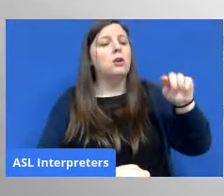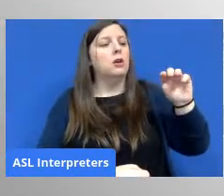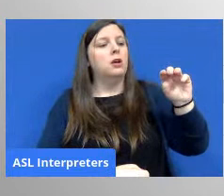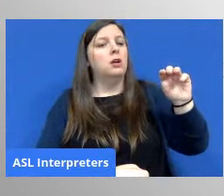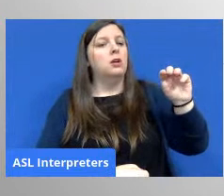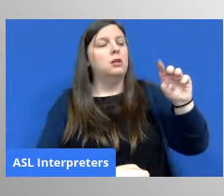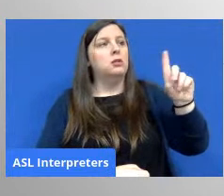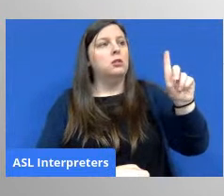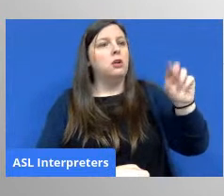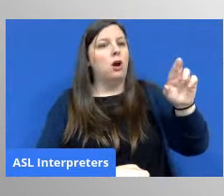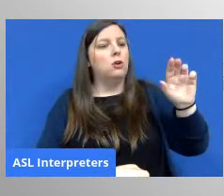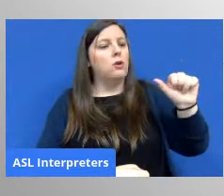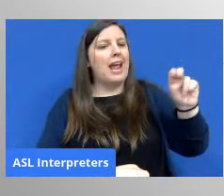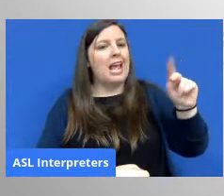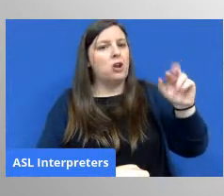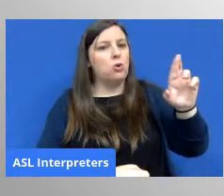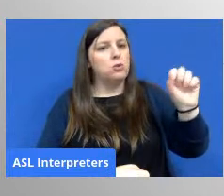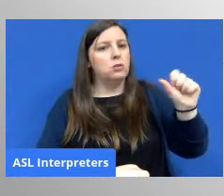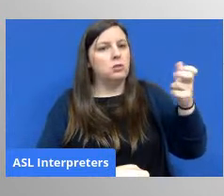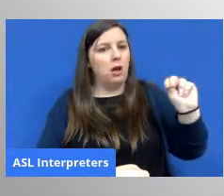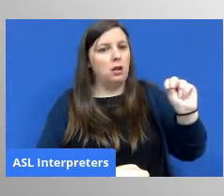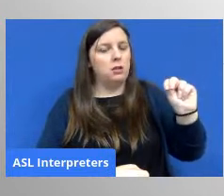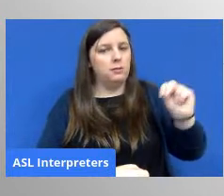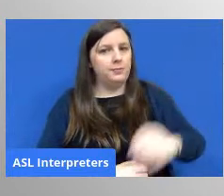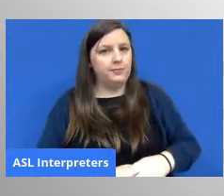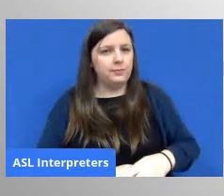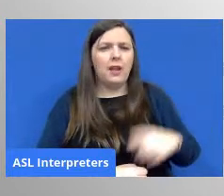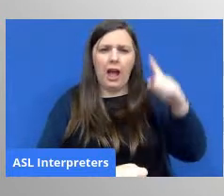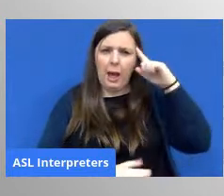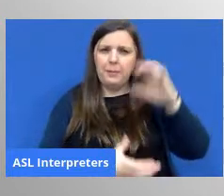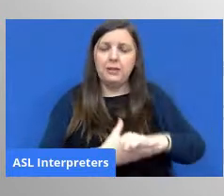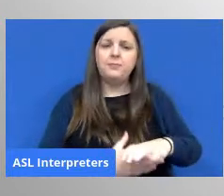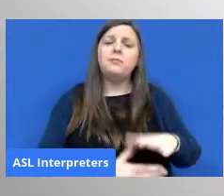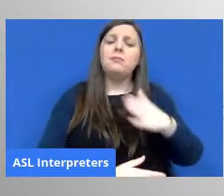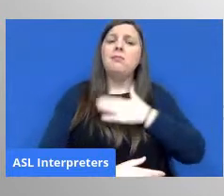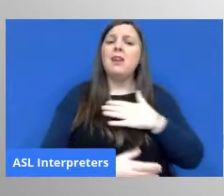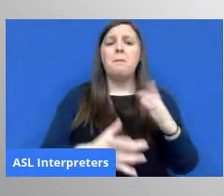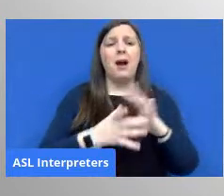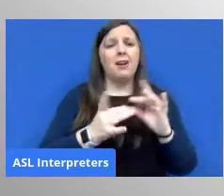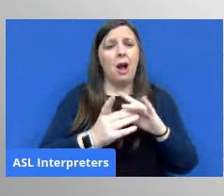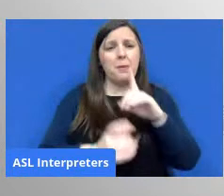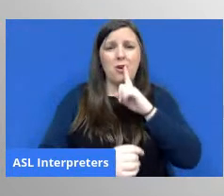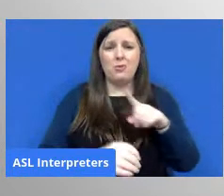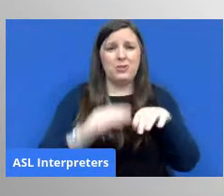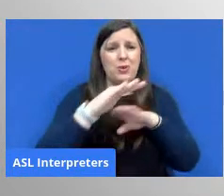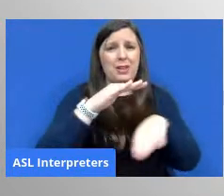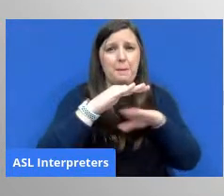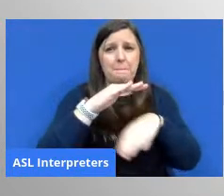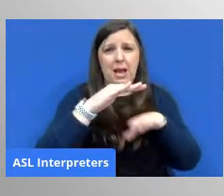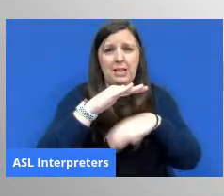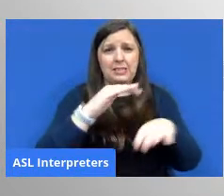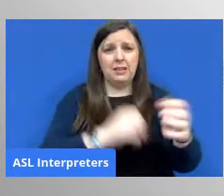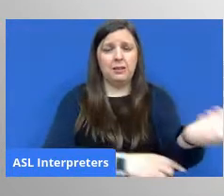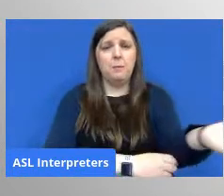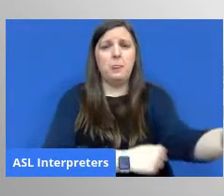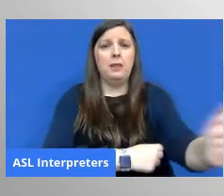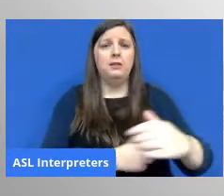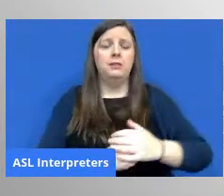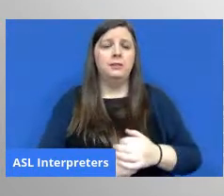Okay, Dr. Anderson? My comment was just a really basic one that